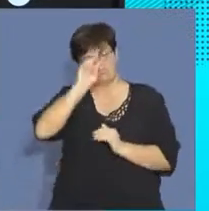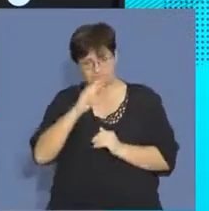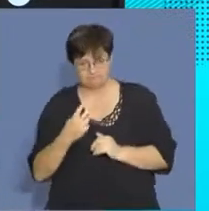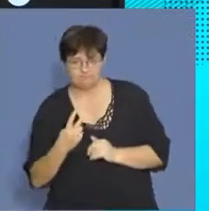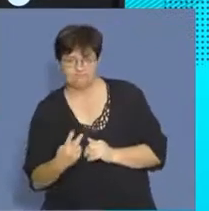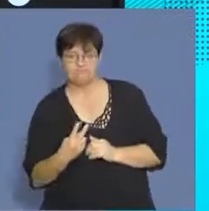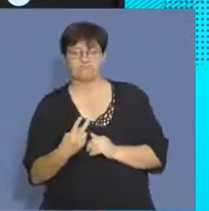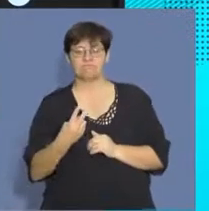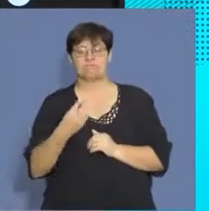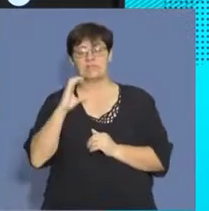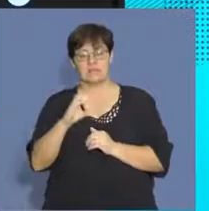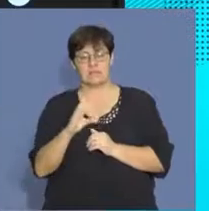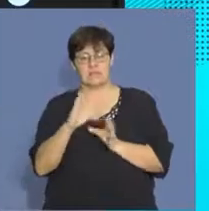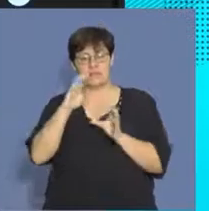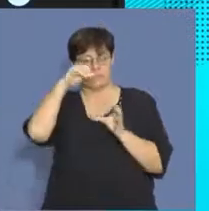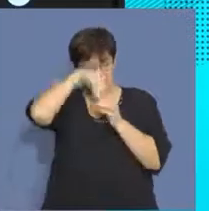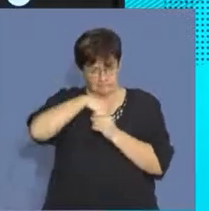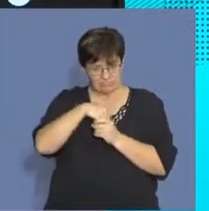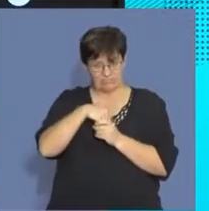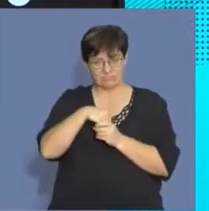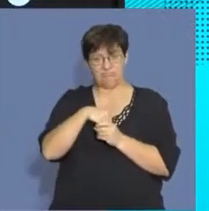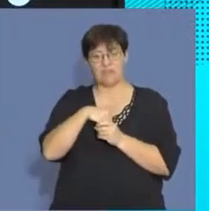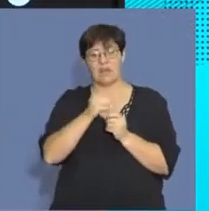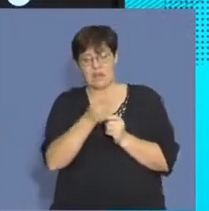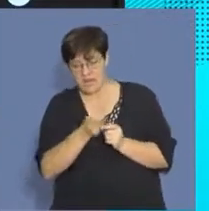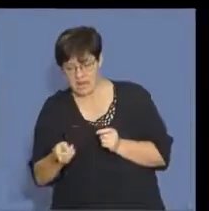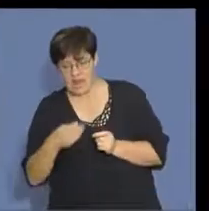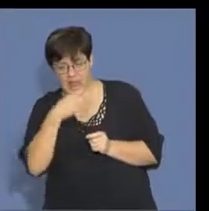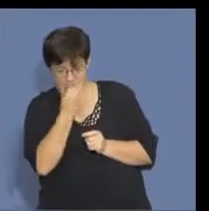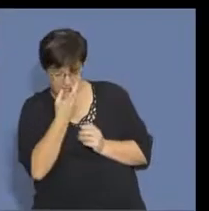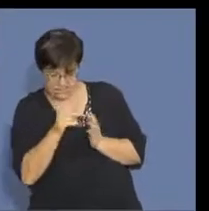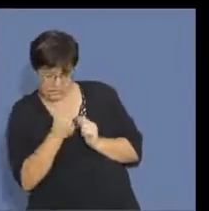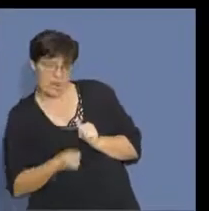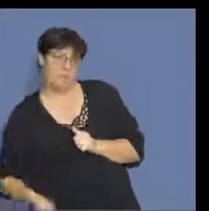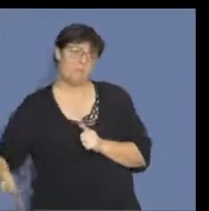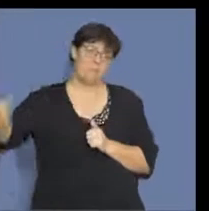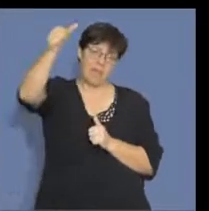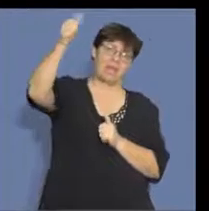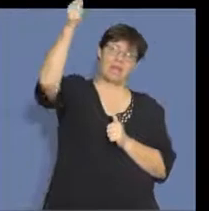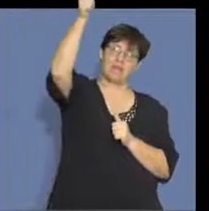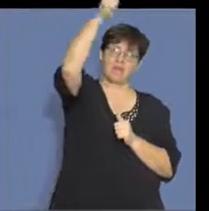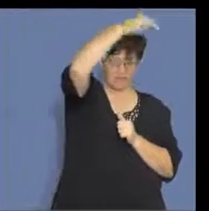carbon into organisms, living organisms, and back into the atmosphere.